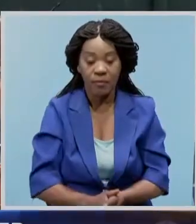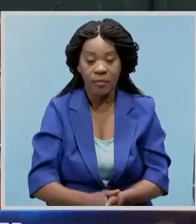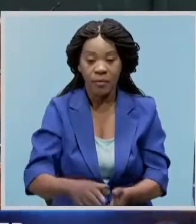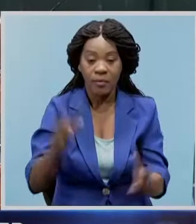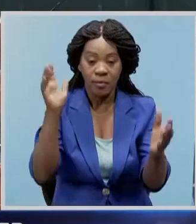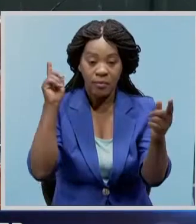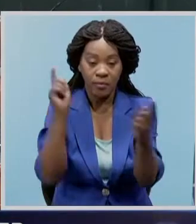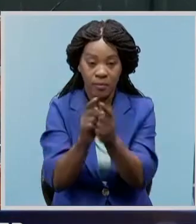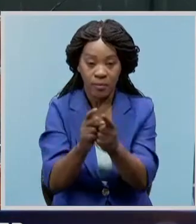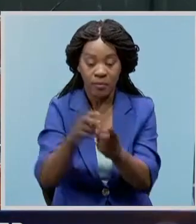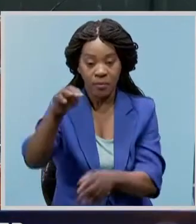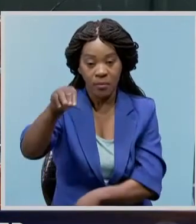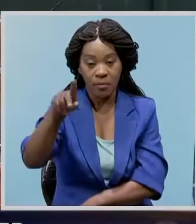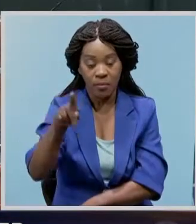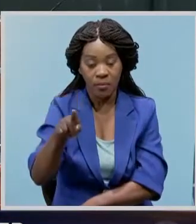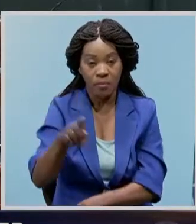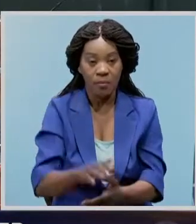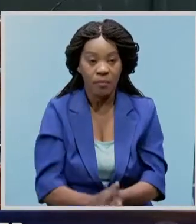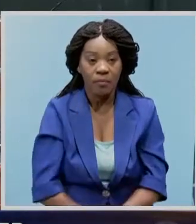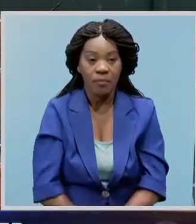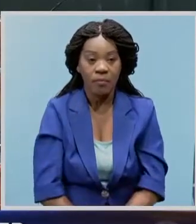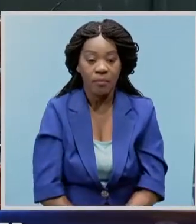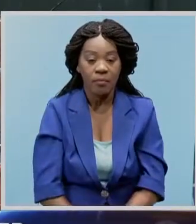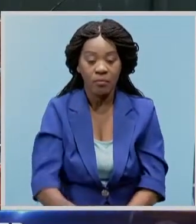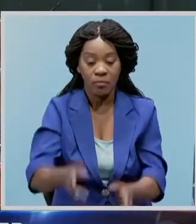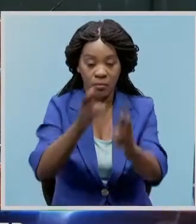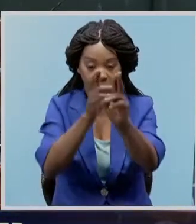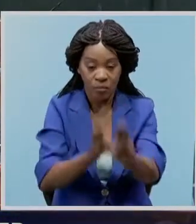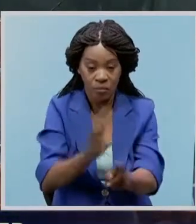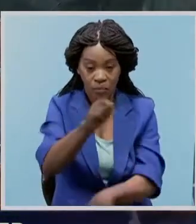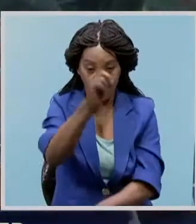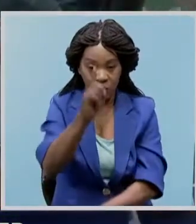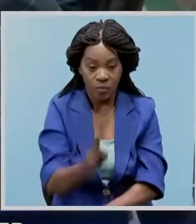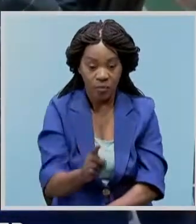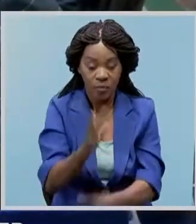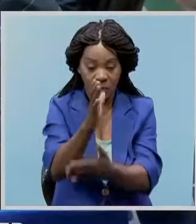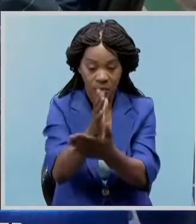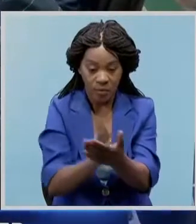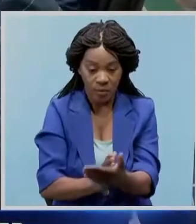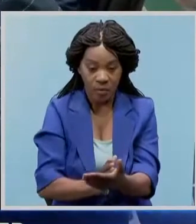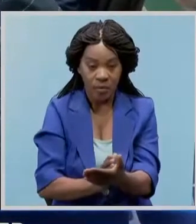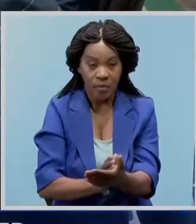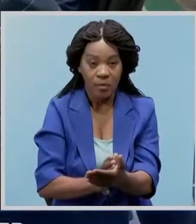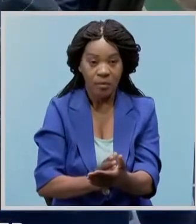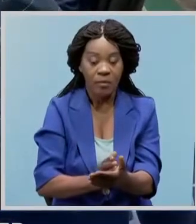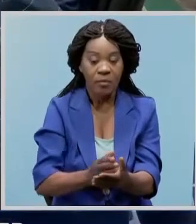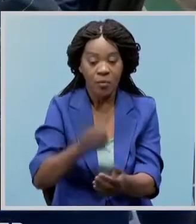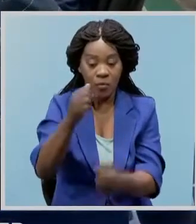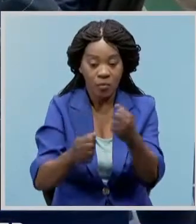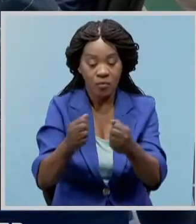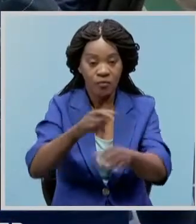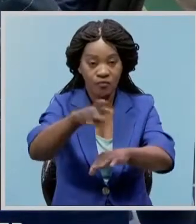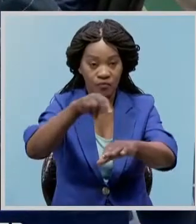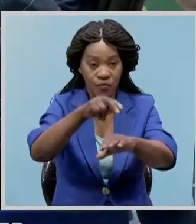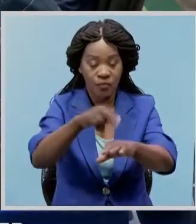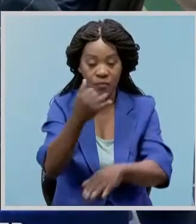face with Members of Parliament and answer questions on some of the pressing national issues. Vice